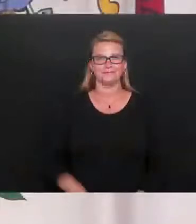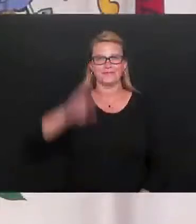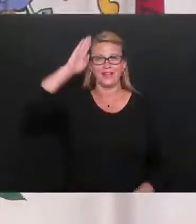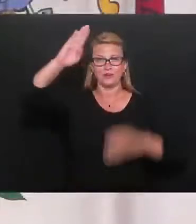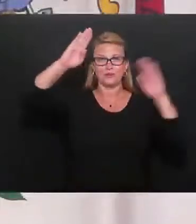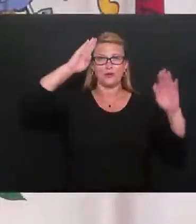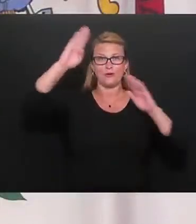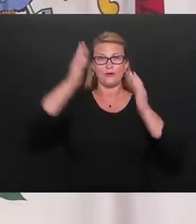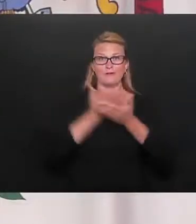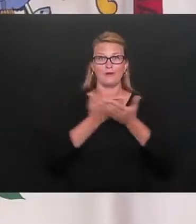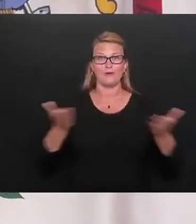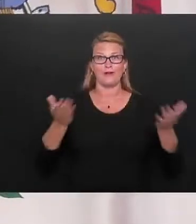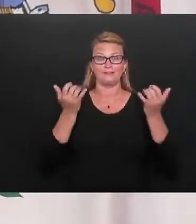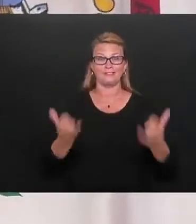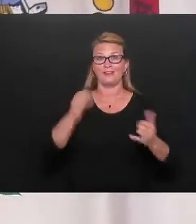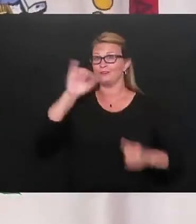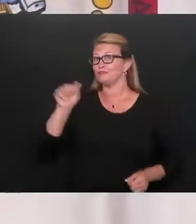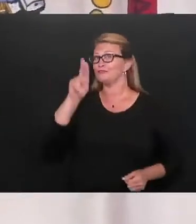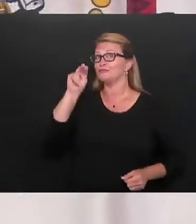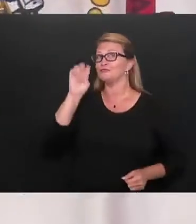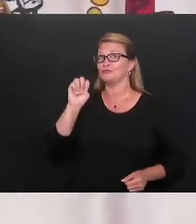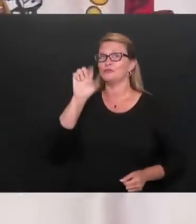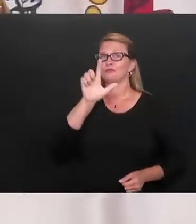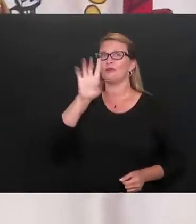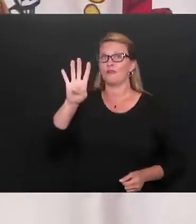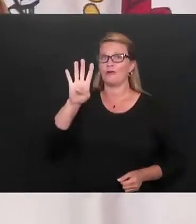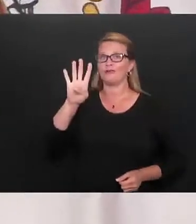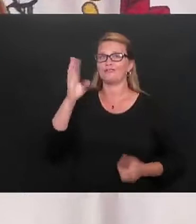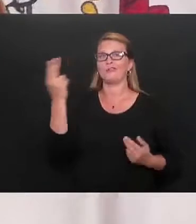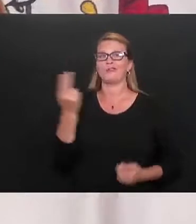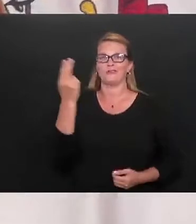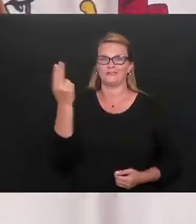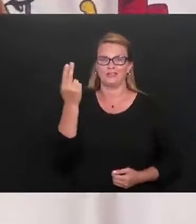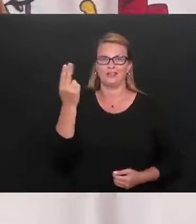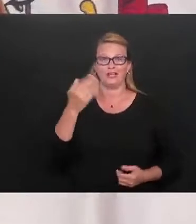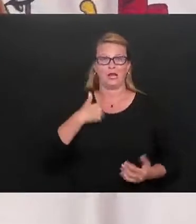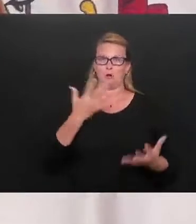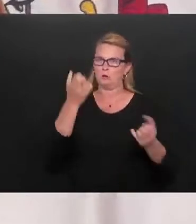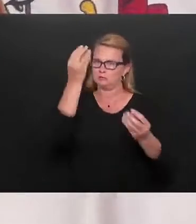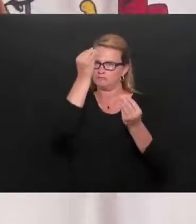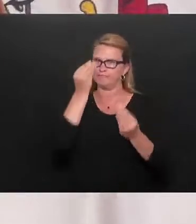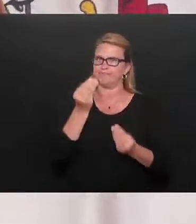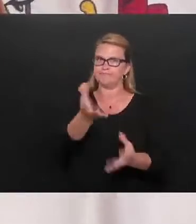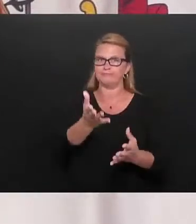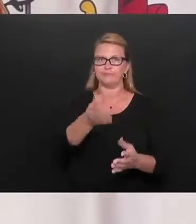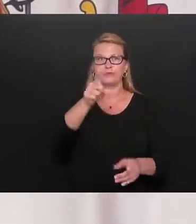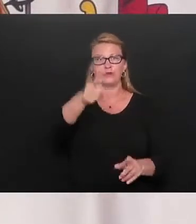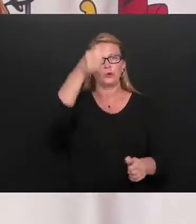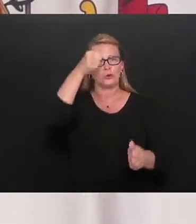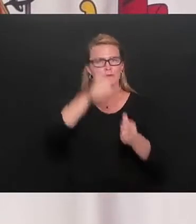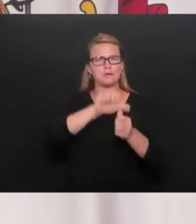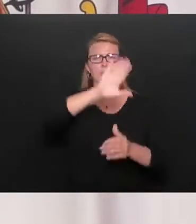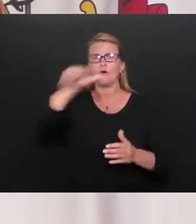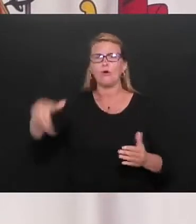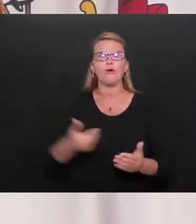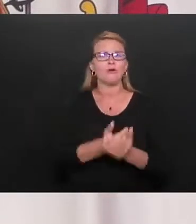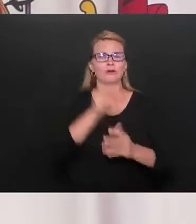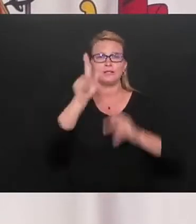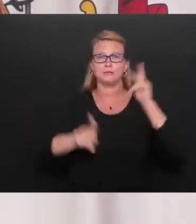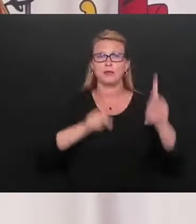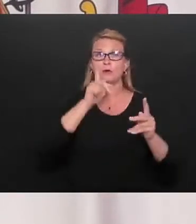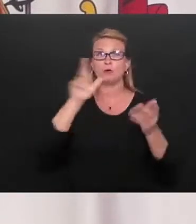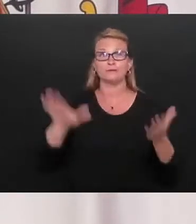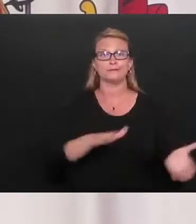Hello, everyone. It's June 24th, Thursday. I remind everyone to remember all those that we lost in the